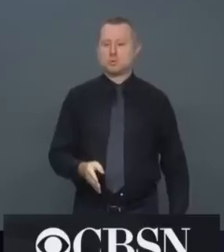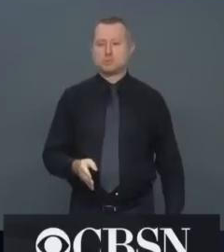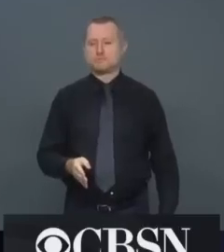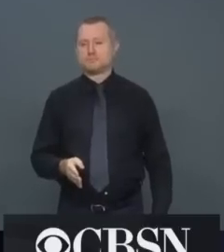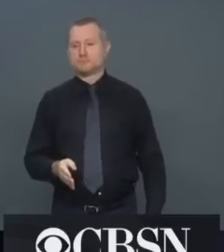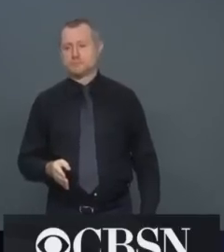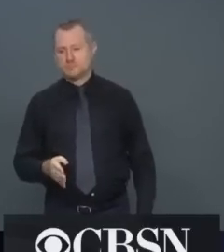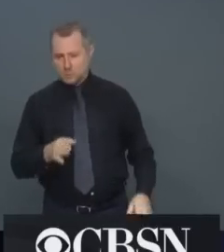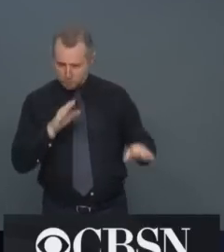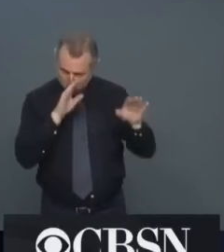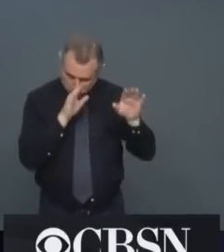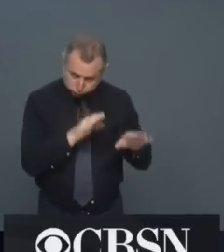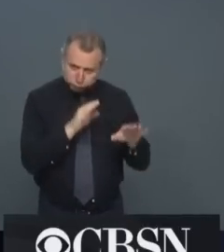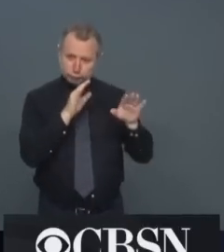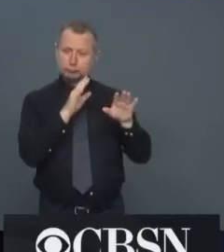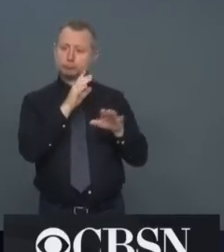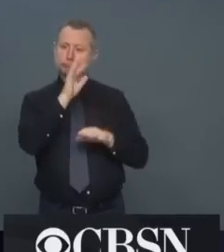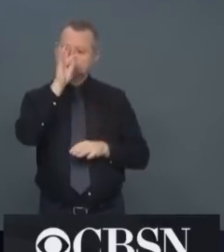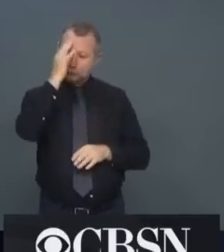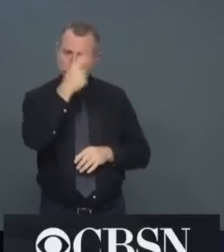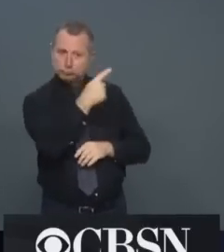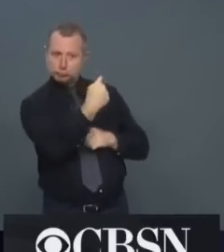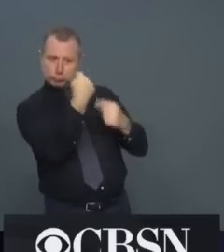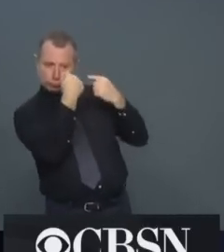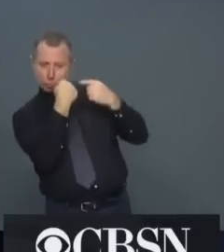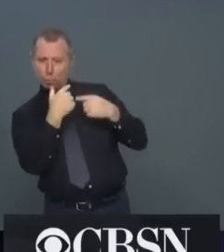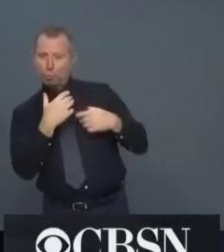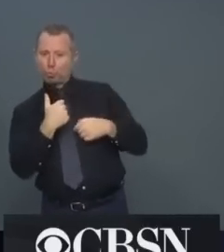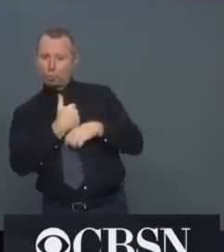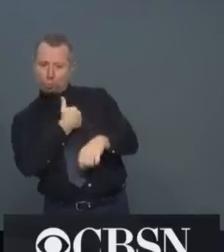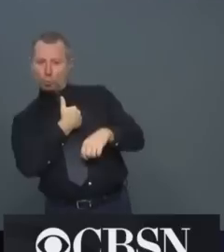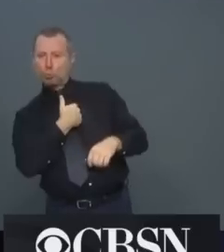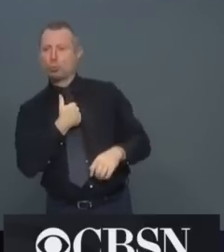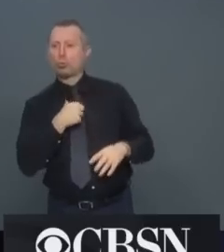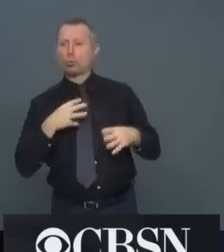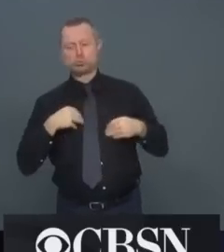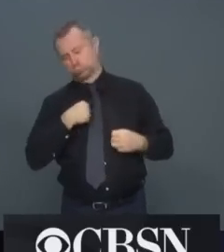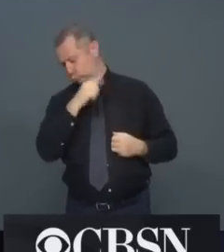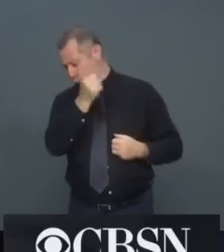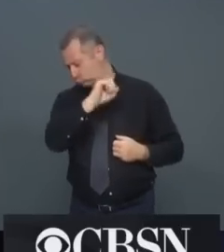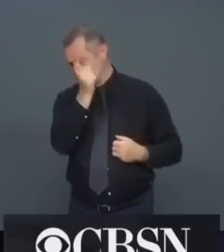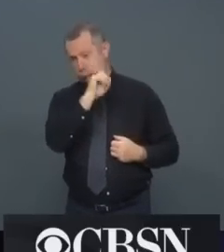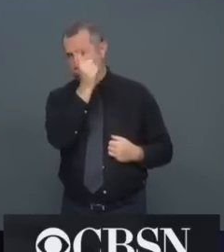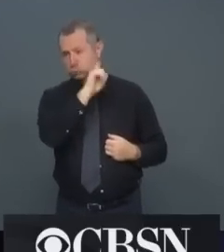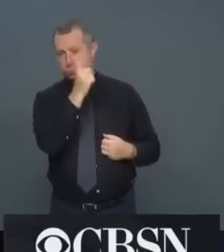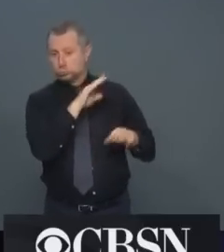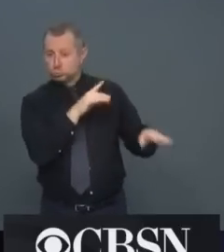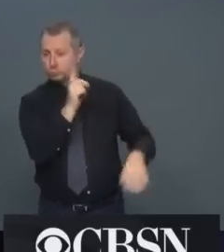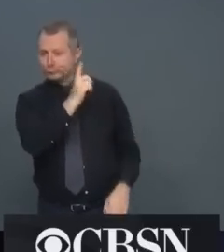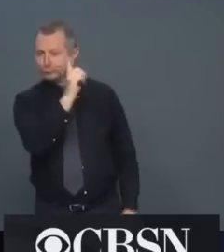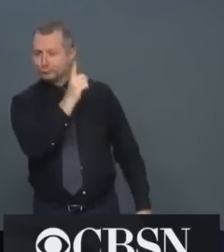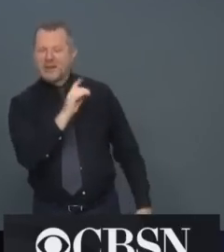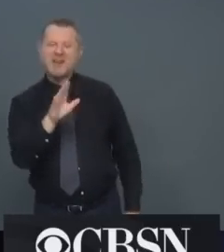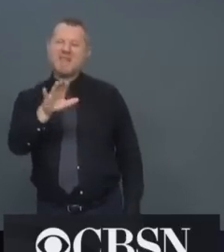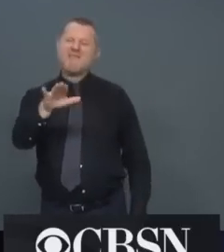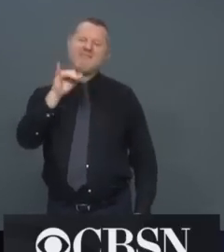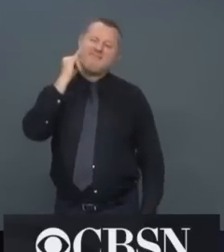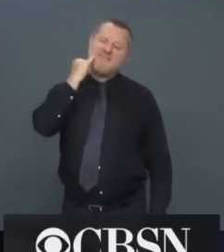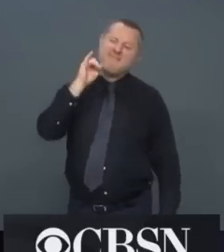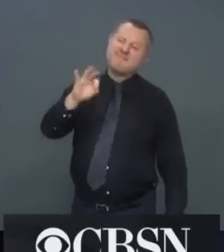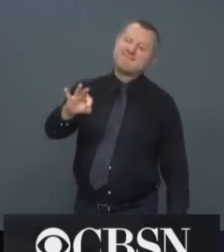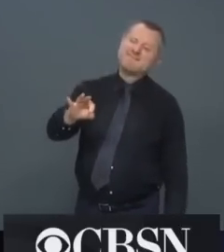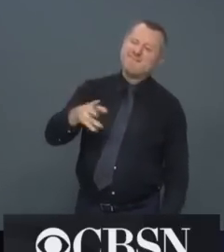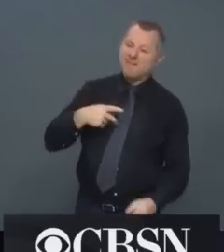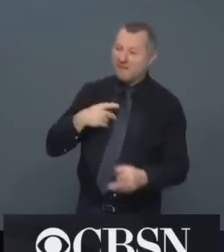the fact that we are somehow liable for this. If we ever got to a worst-case scenario, it would